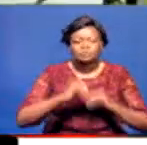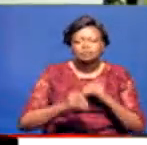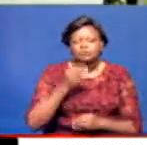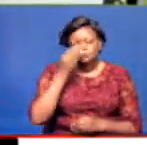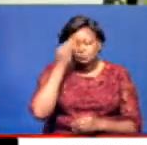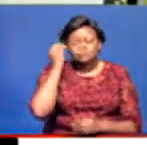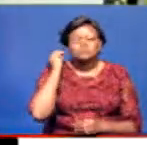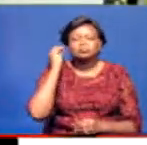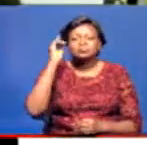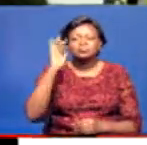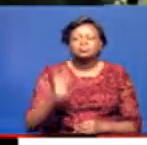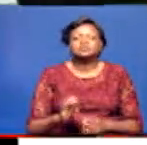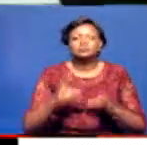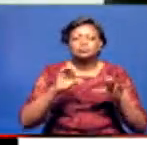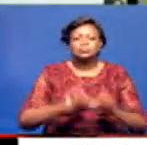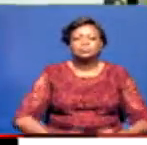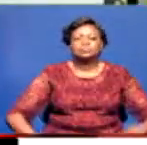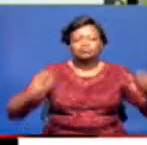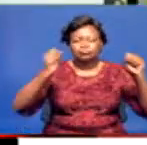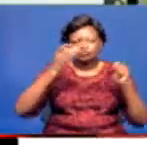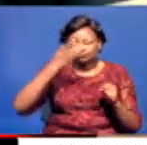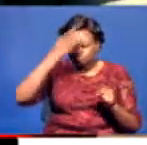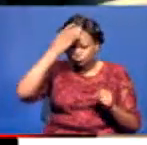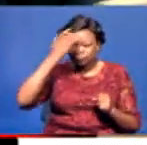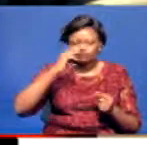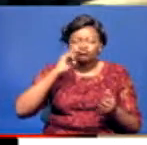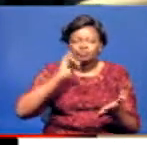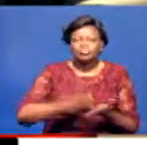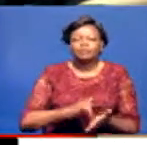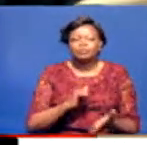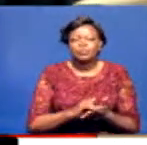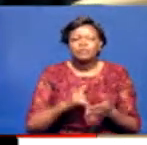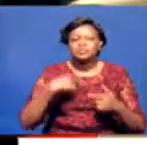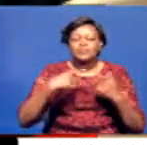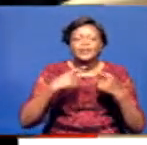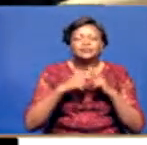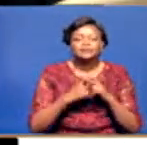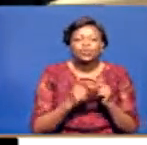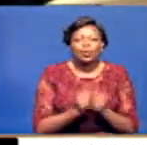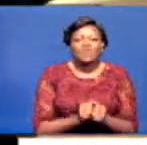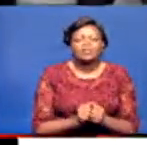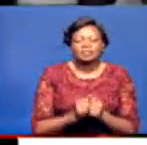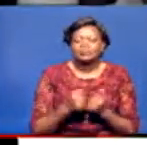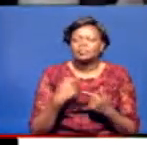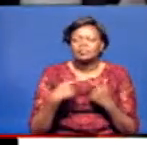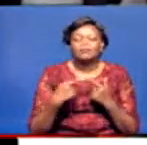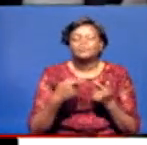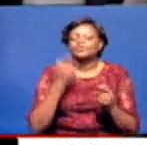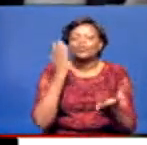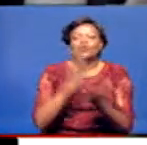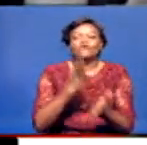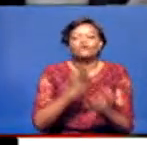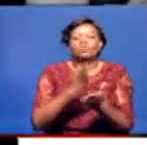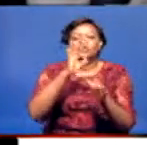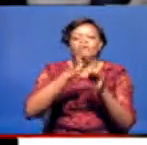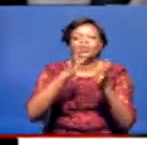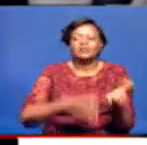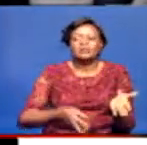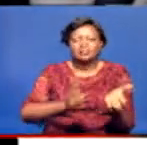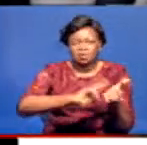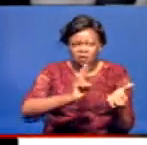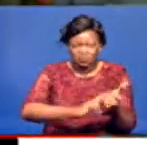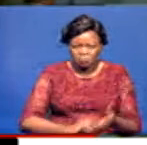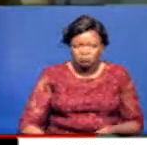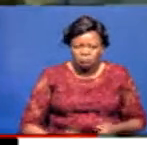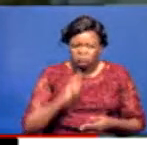IEBC Chairperson Wafula Chebukati says the process has begun with the ongoing verification of the voter register. Chebukati